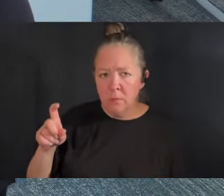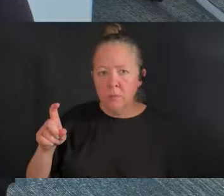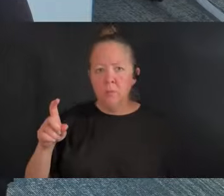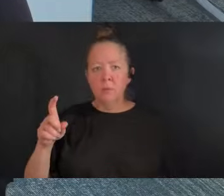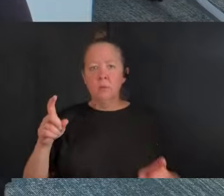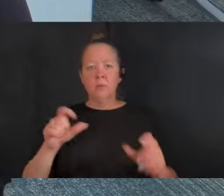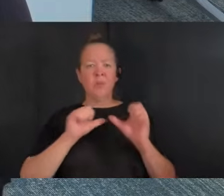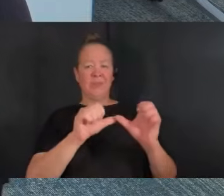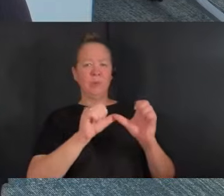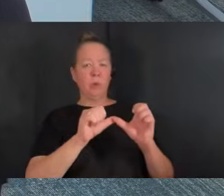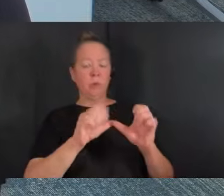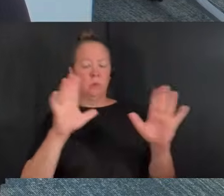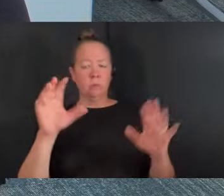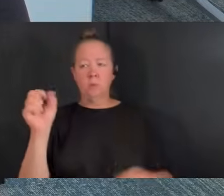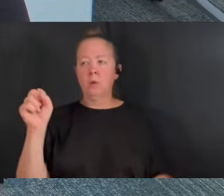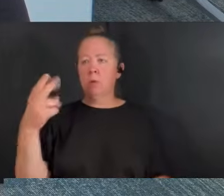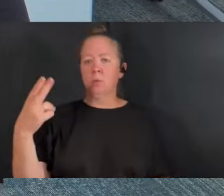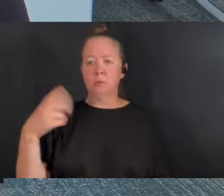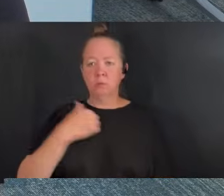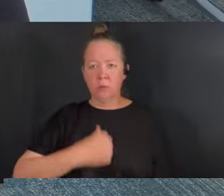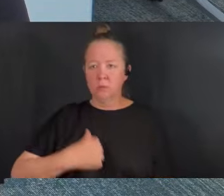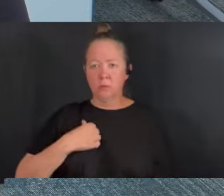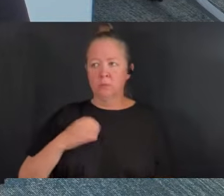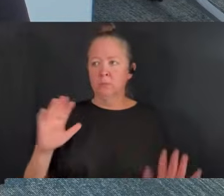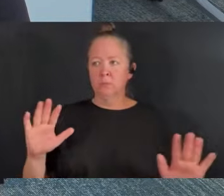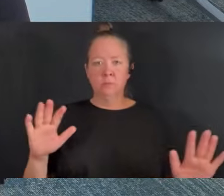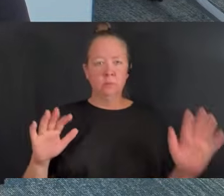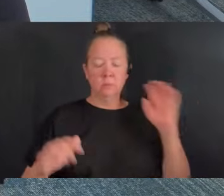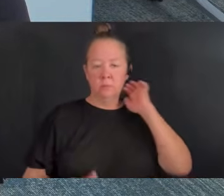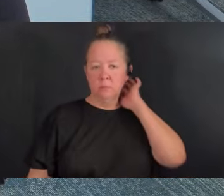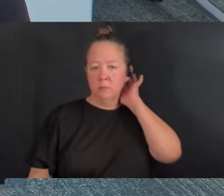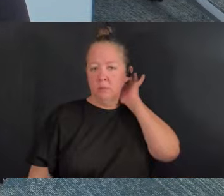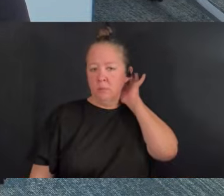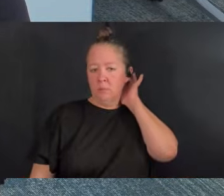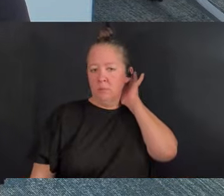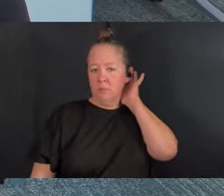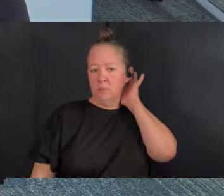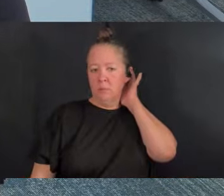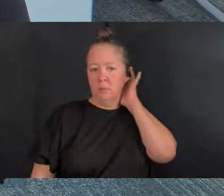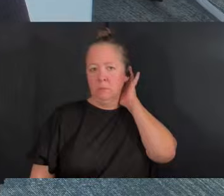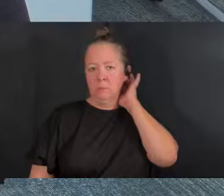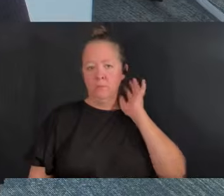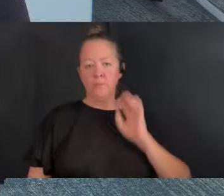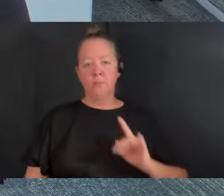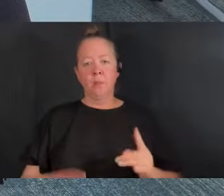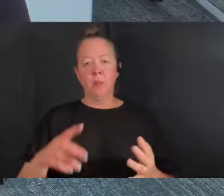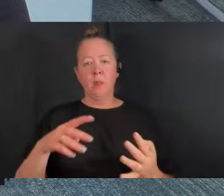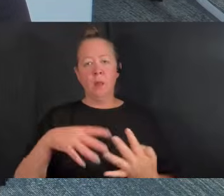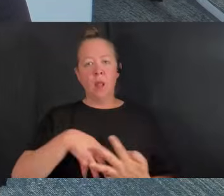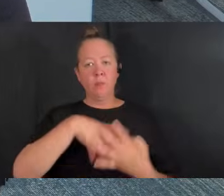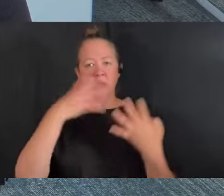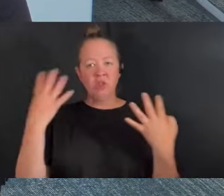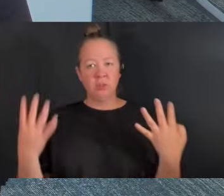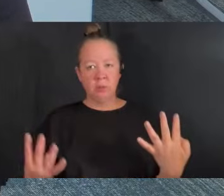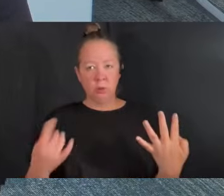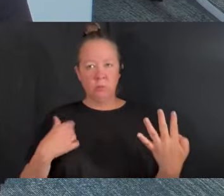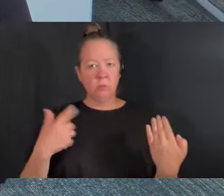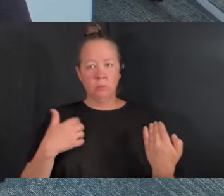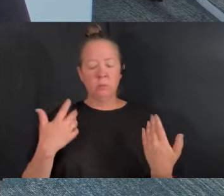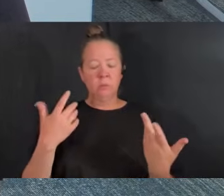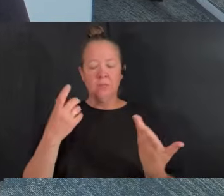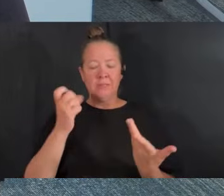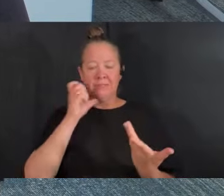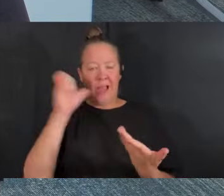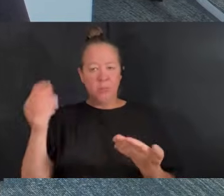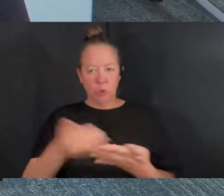sorry. LGBTQ plus is not anything new. All throughout human